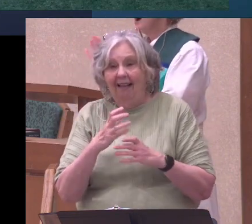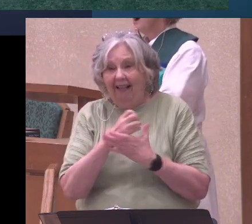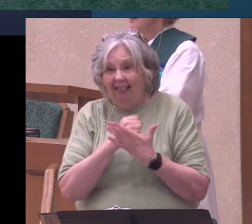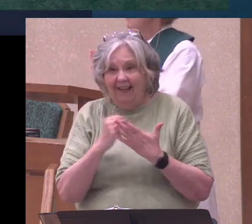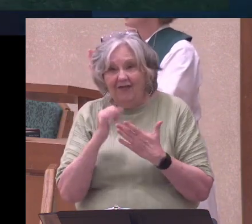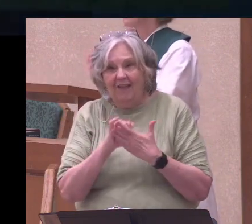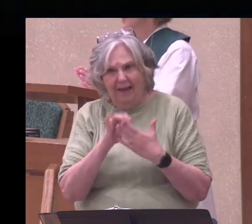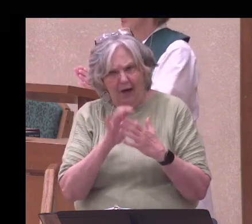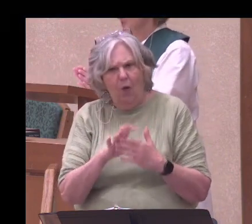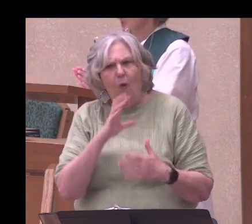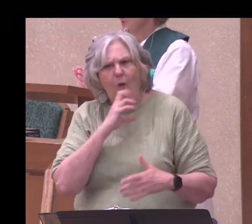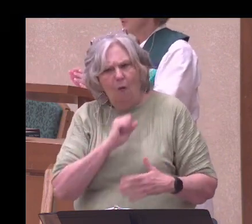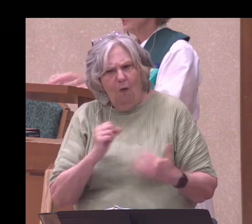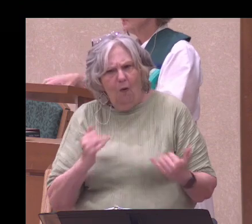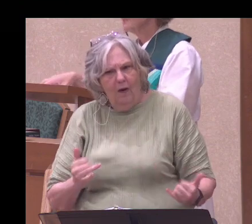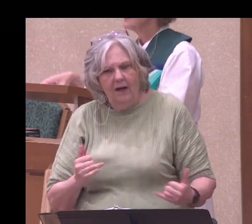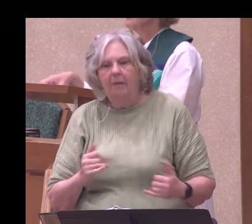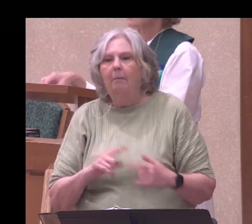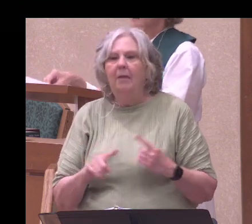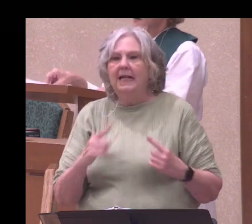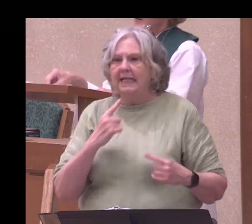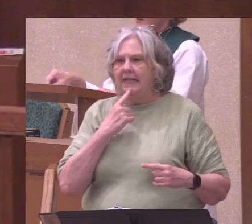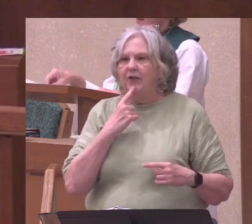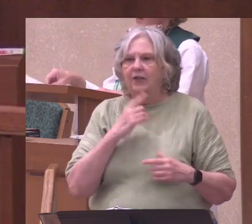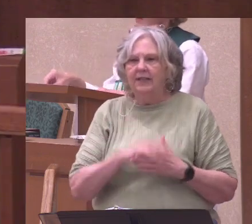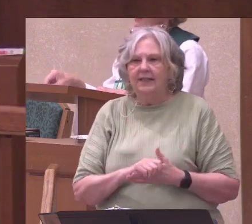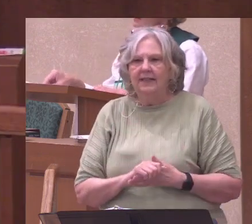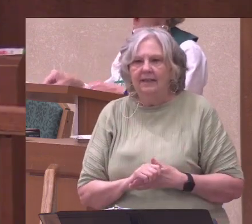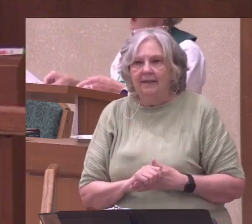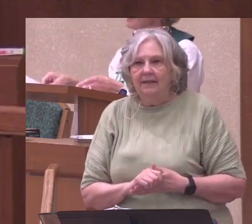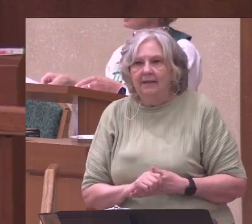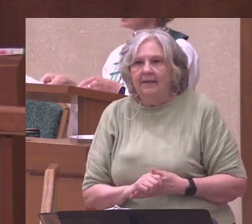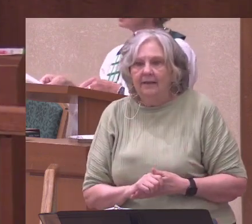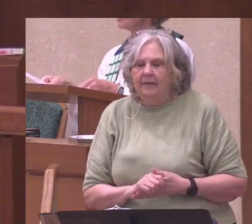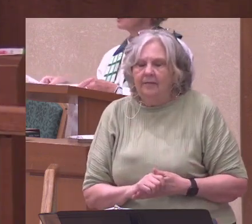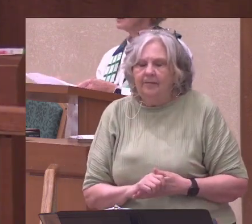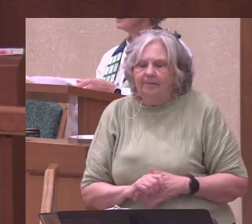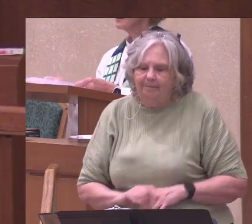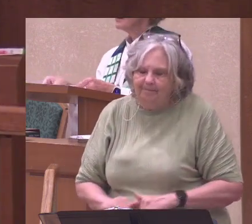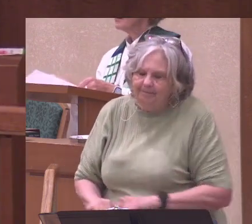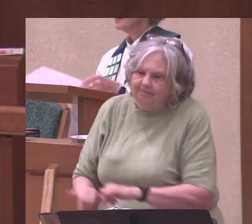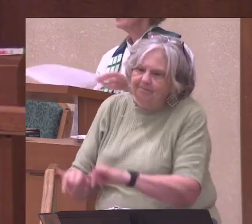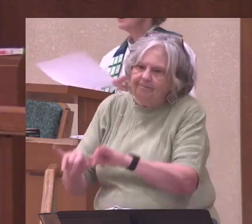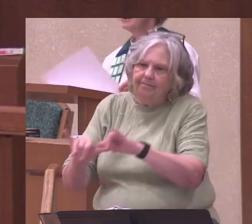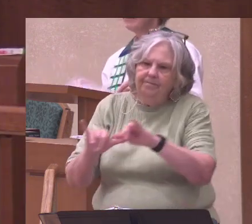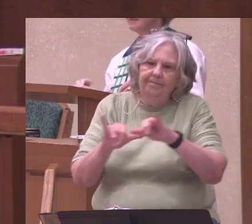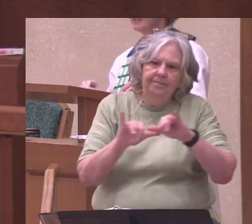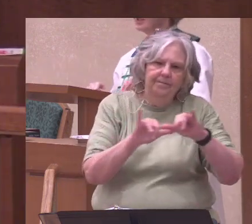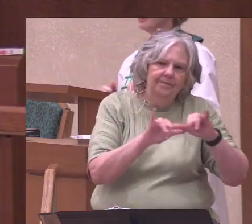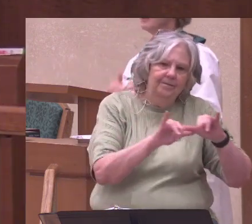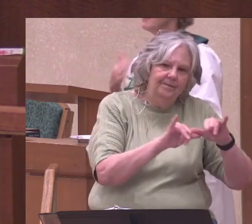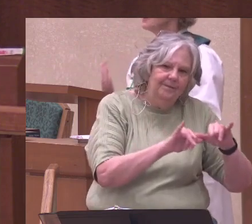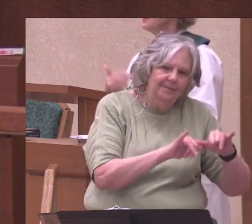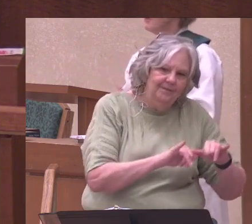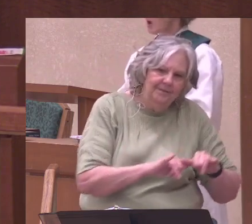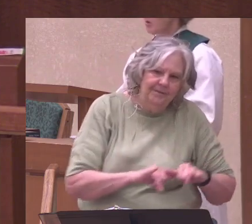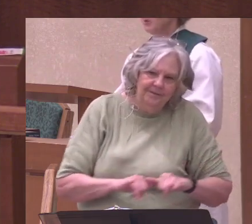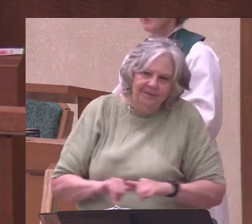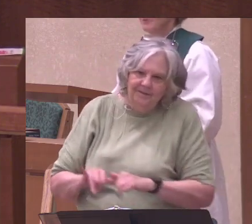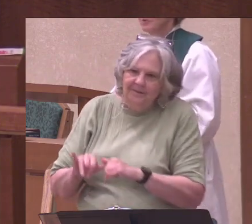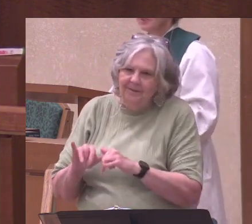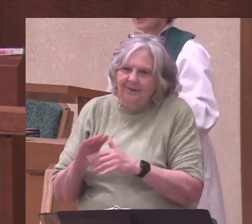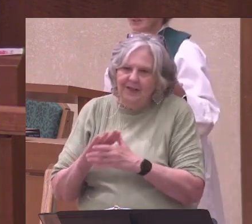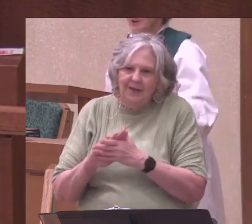But on a more serious note, there's a common story that I have been hearing from some of our